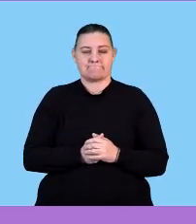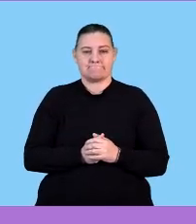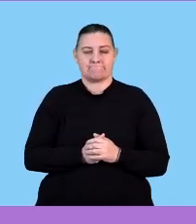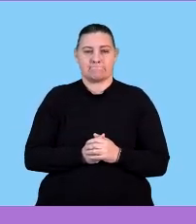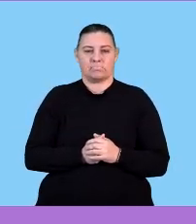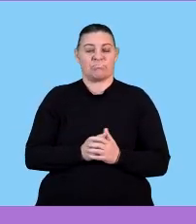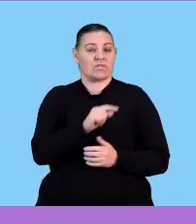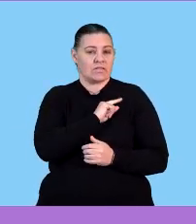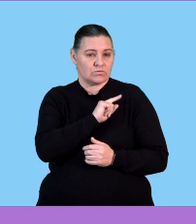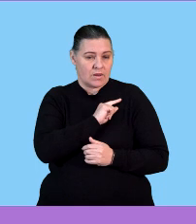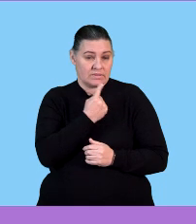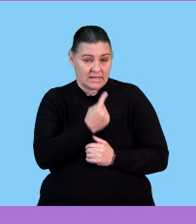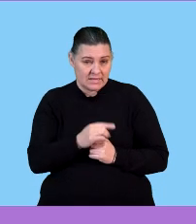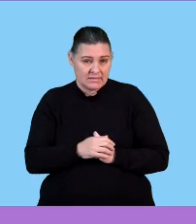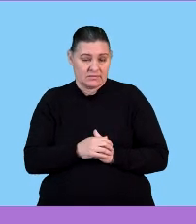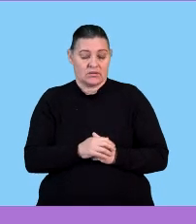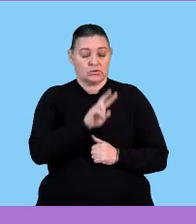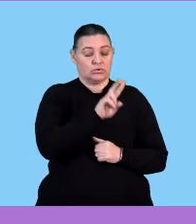done. Therefore,